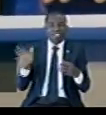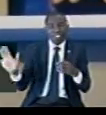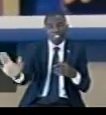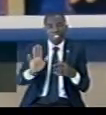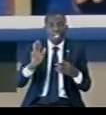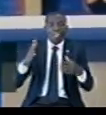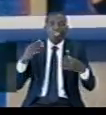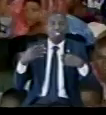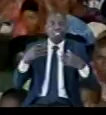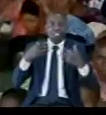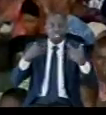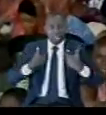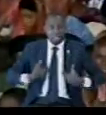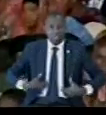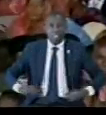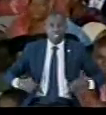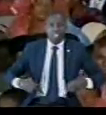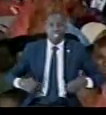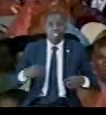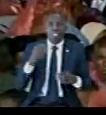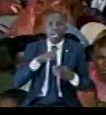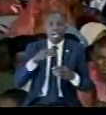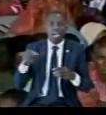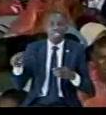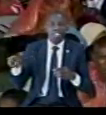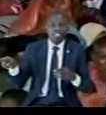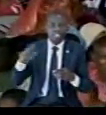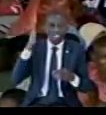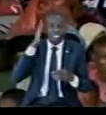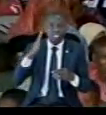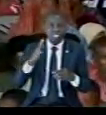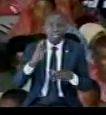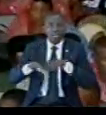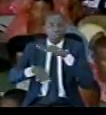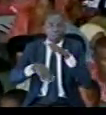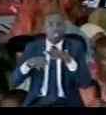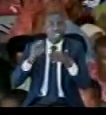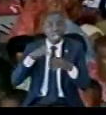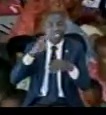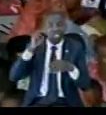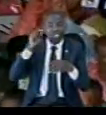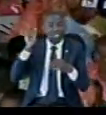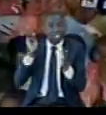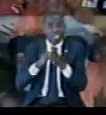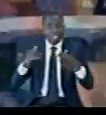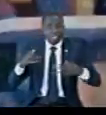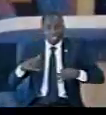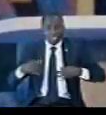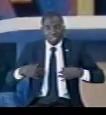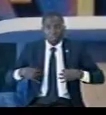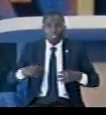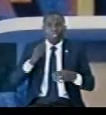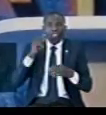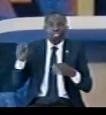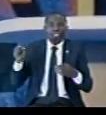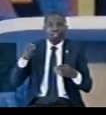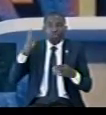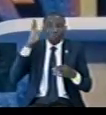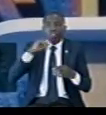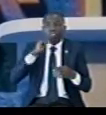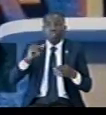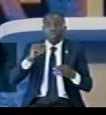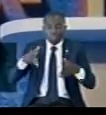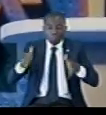of righteousness. And that garment you will keep, and you'll not allow the world